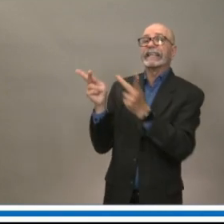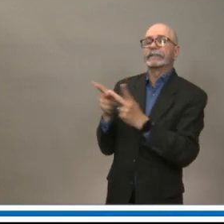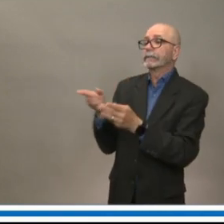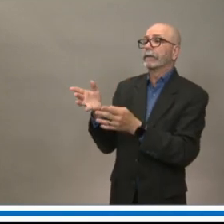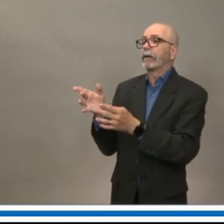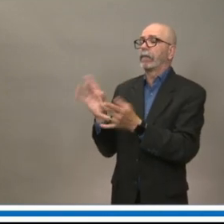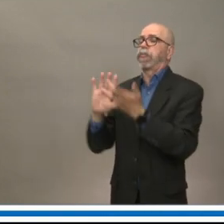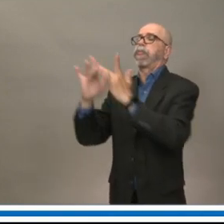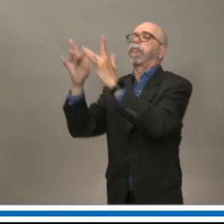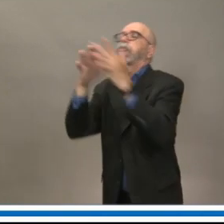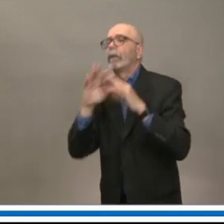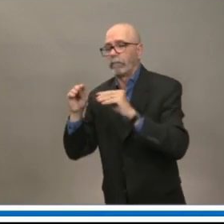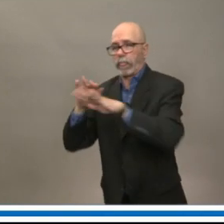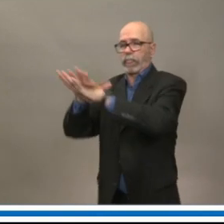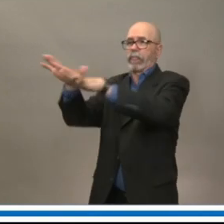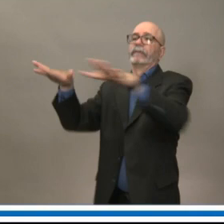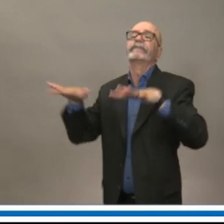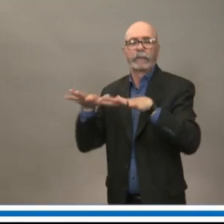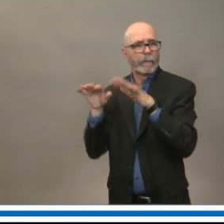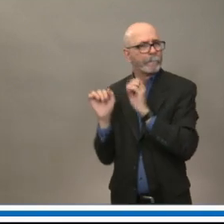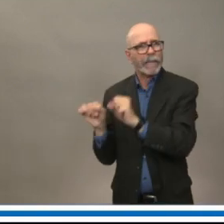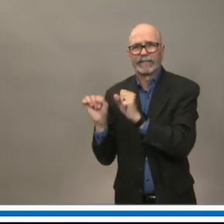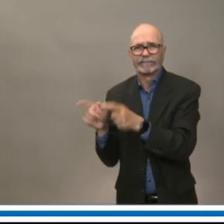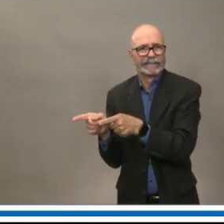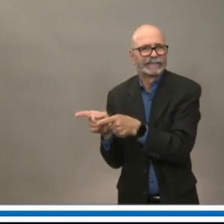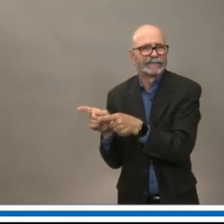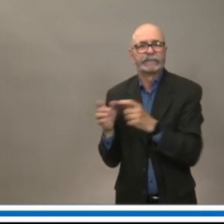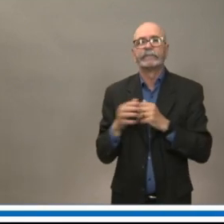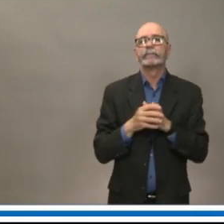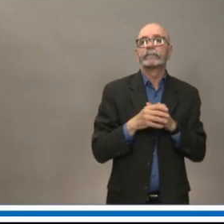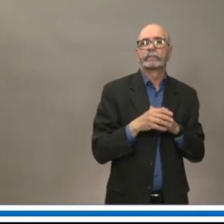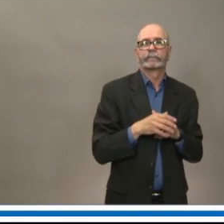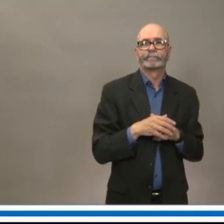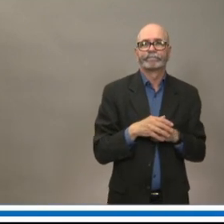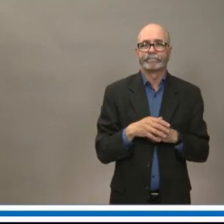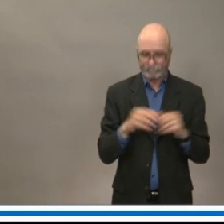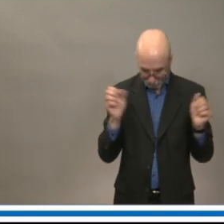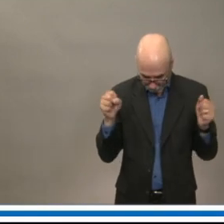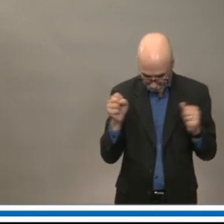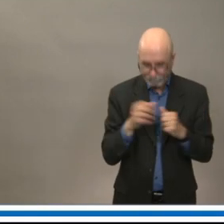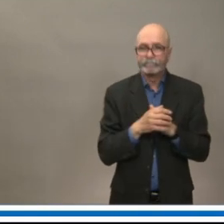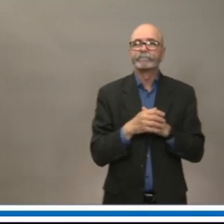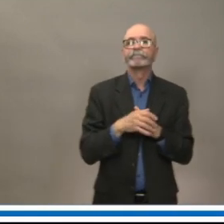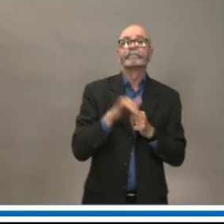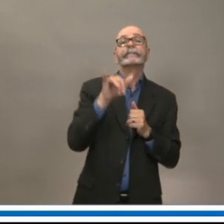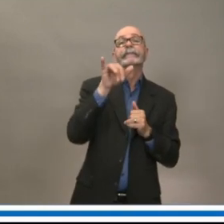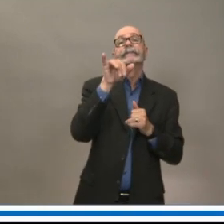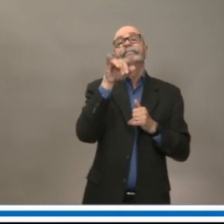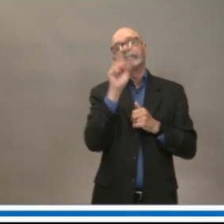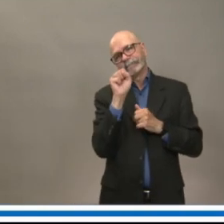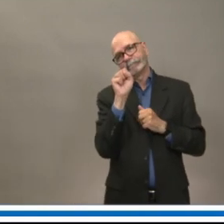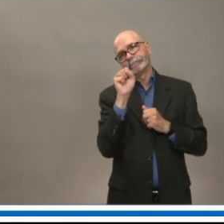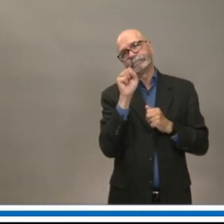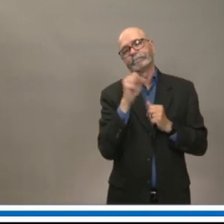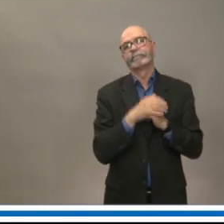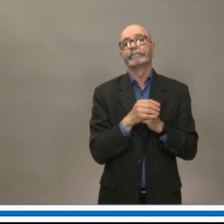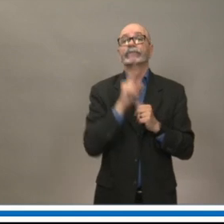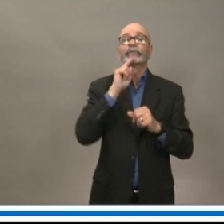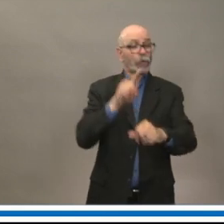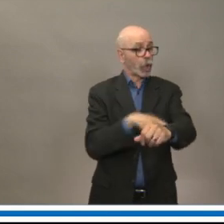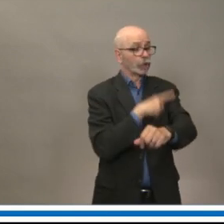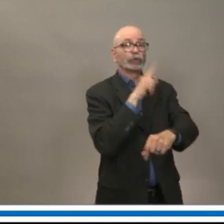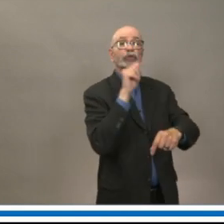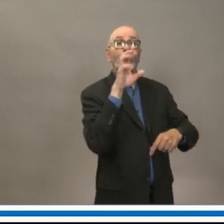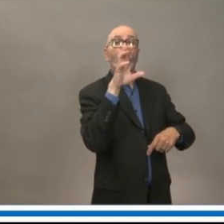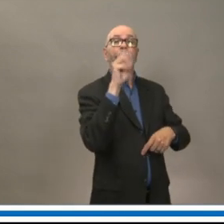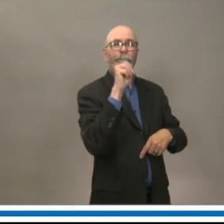So, we have talked about some individual facilities, especially the first one we've had. We will talk about facilities where we